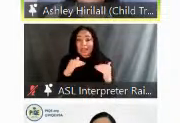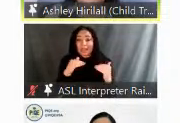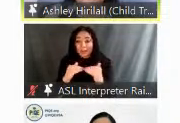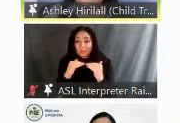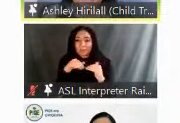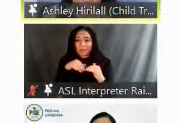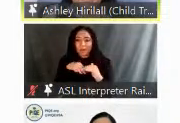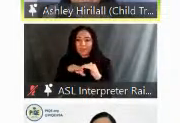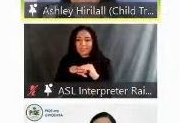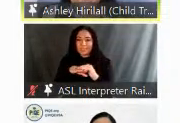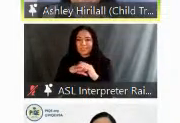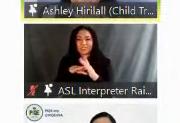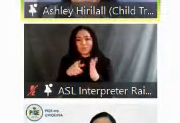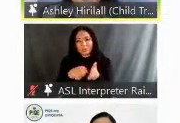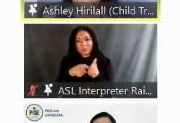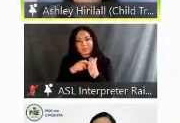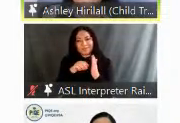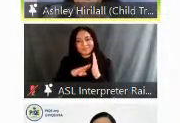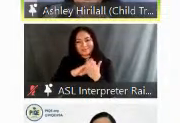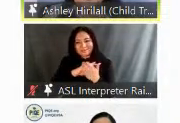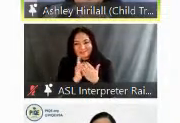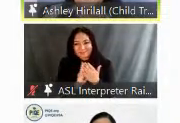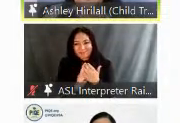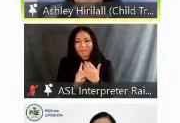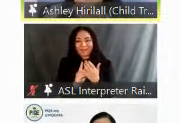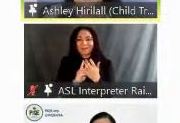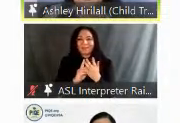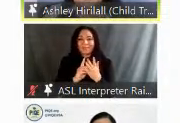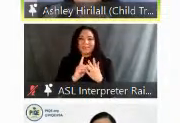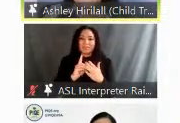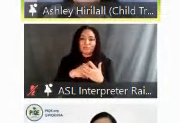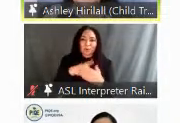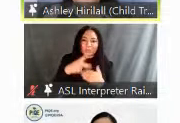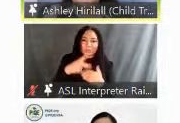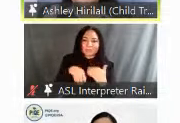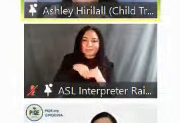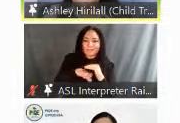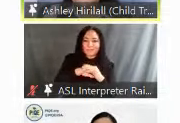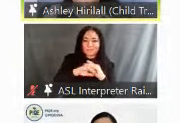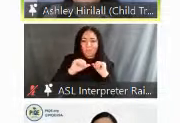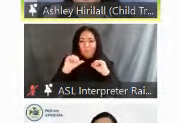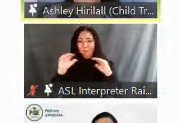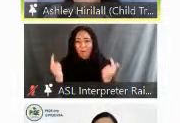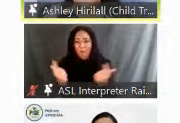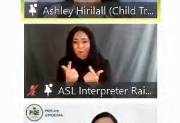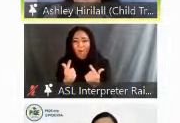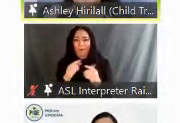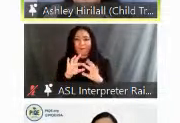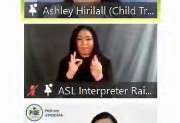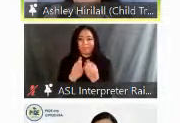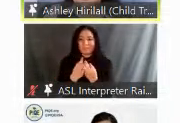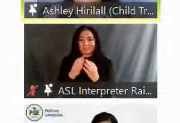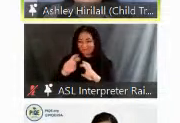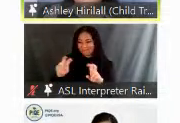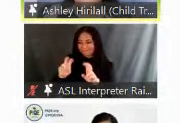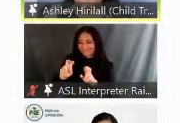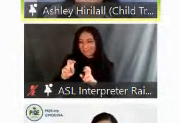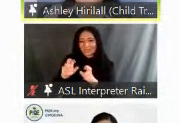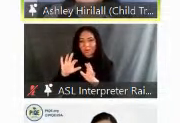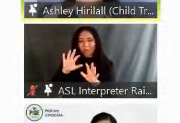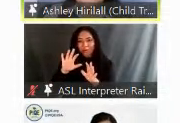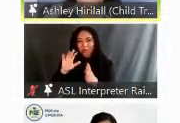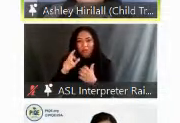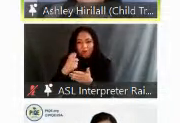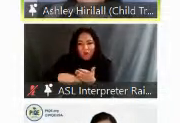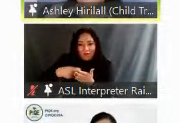designing information and outreach efforts that are accessible to all families, examining the collective cost to families for their